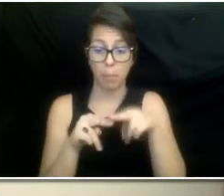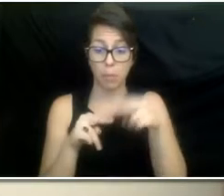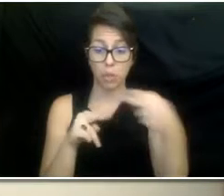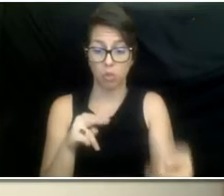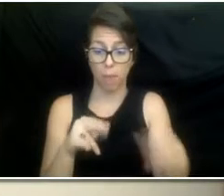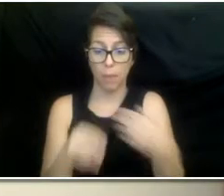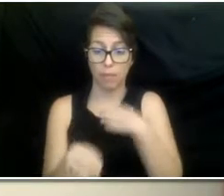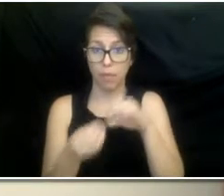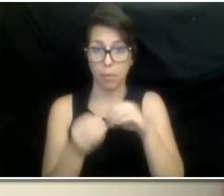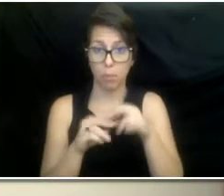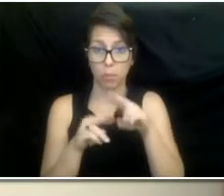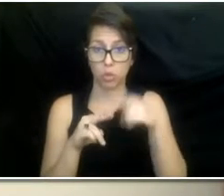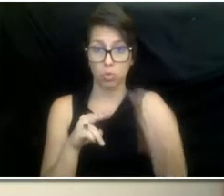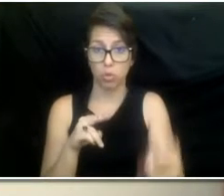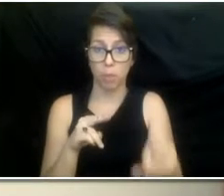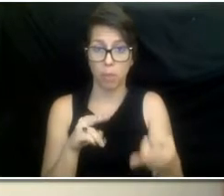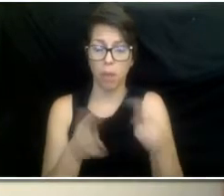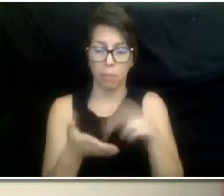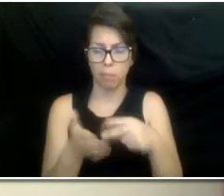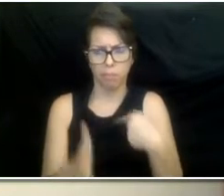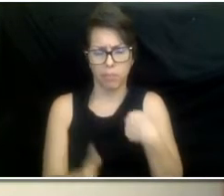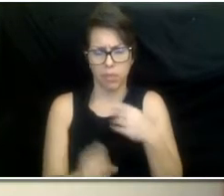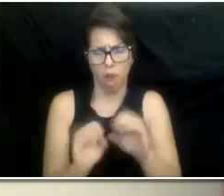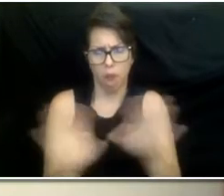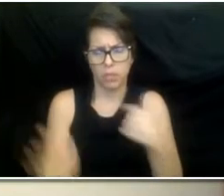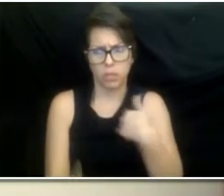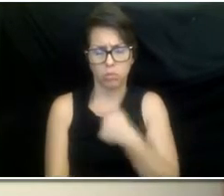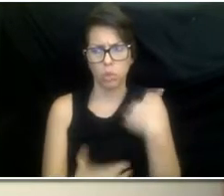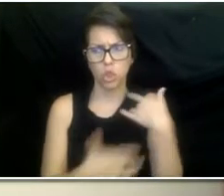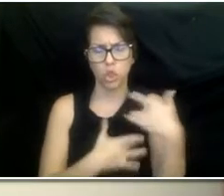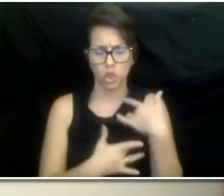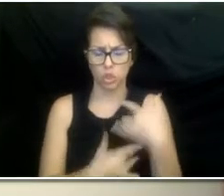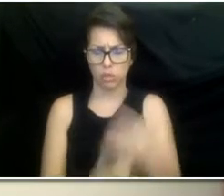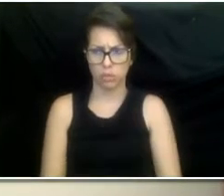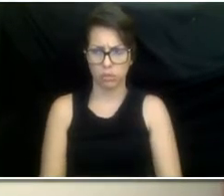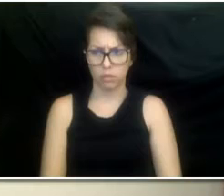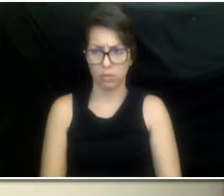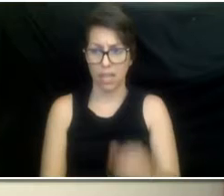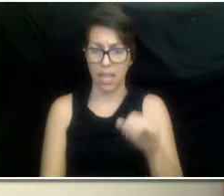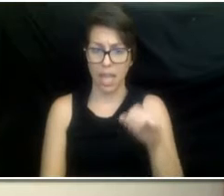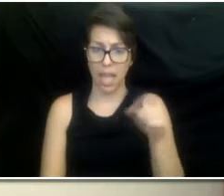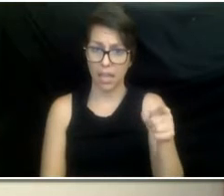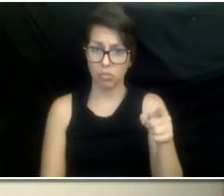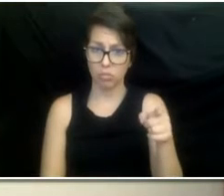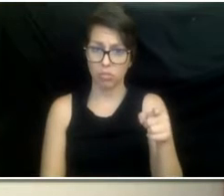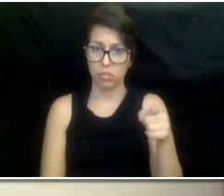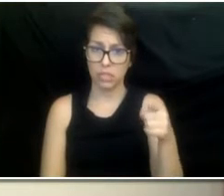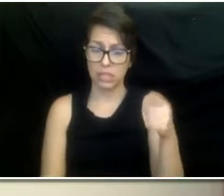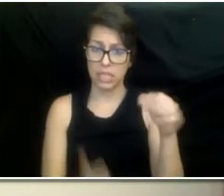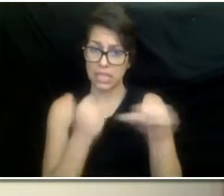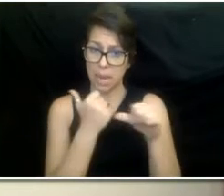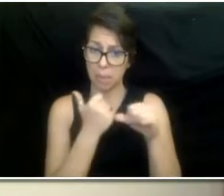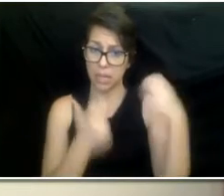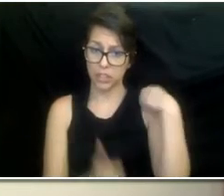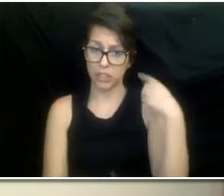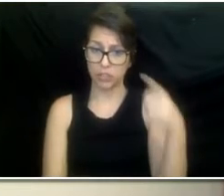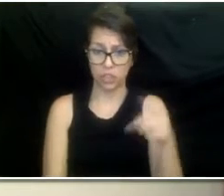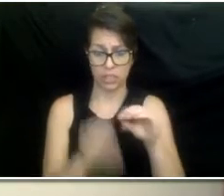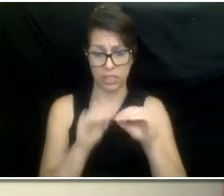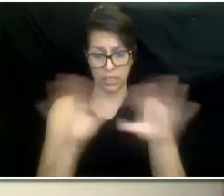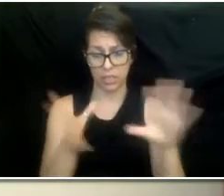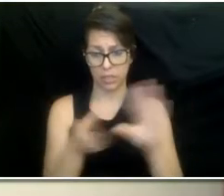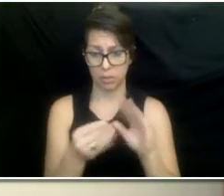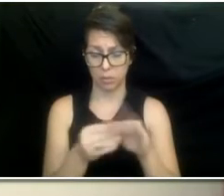seems to the crime is going down we're actually concerned that the numbers are dropping so they are following up